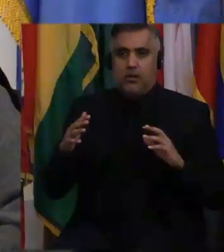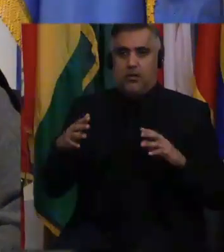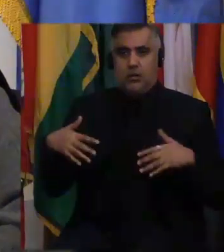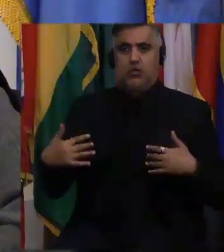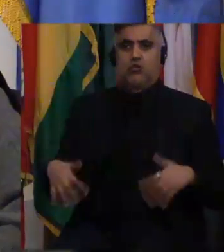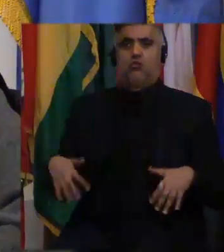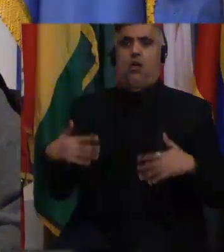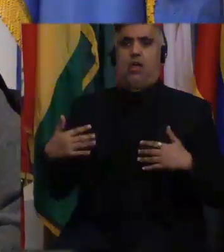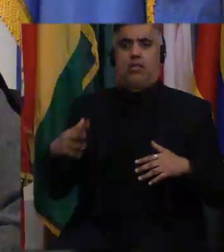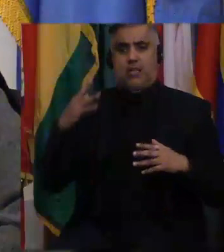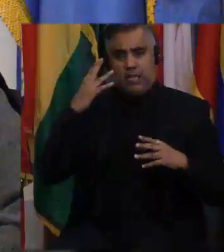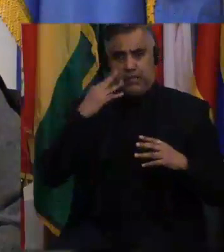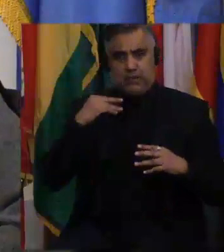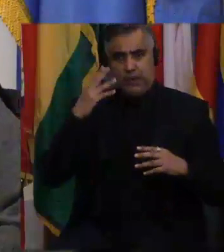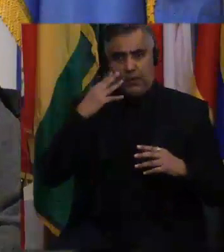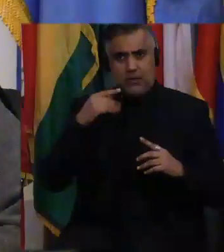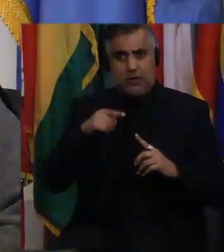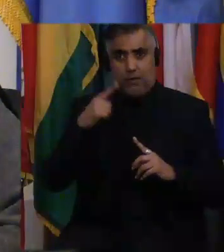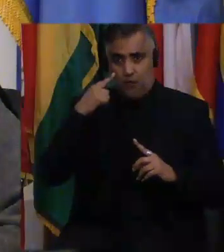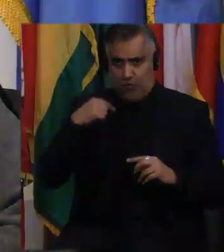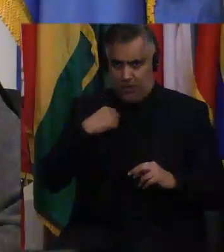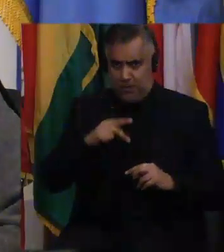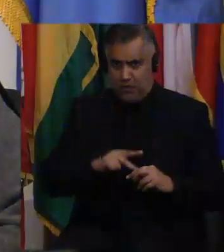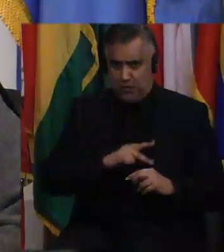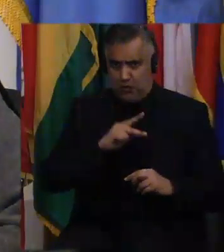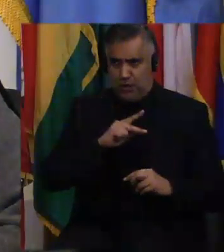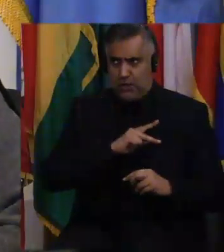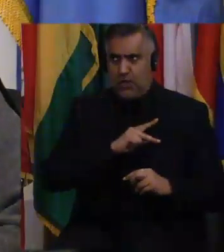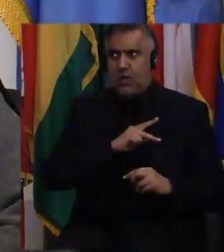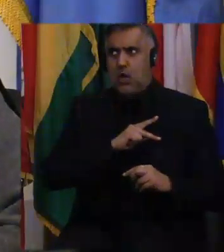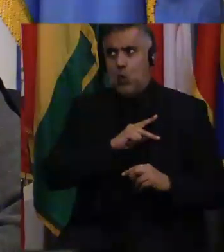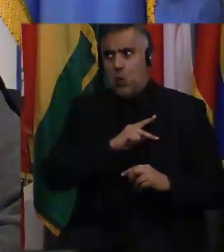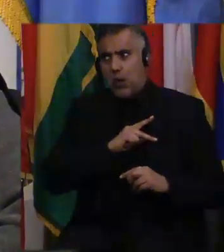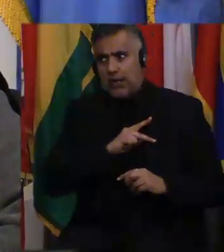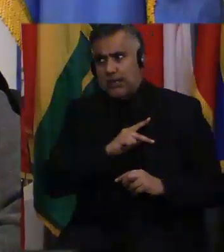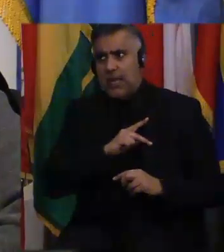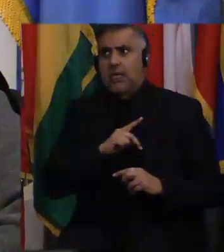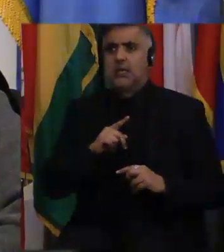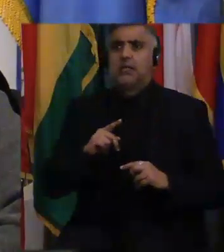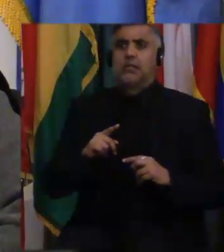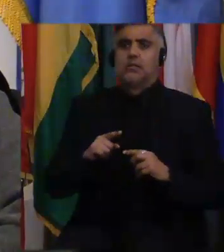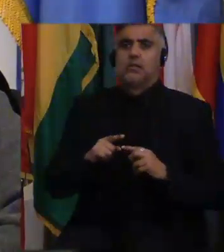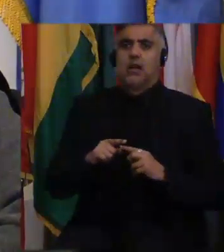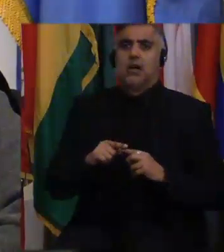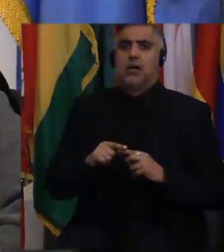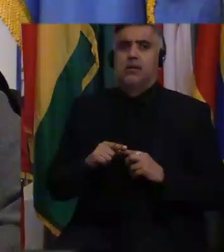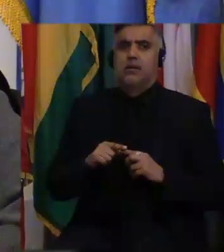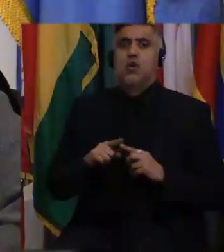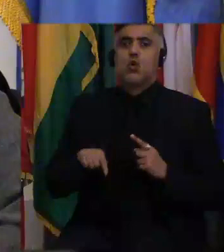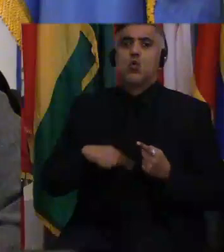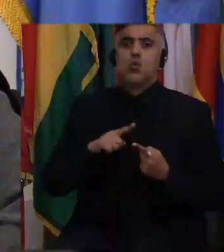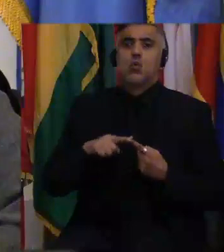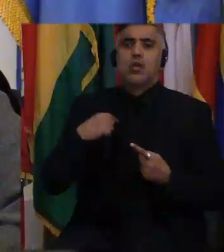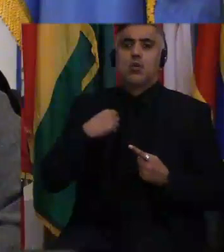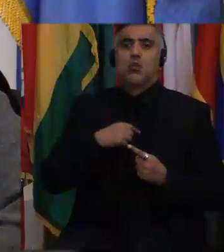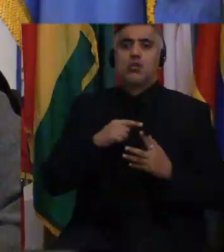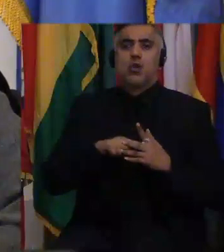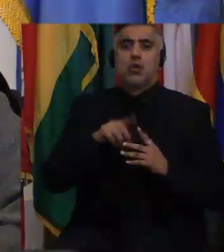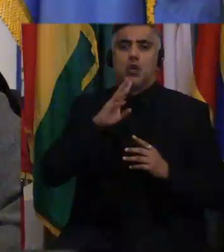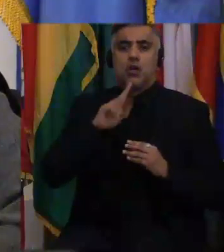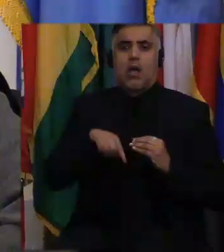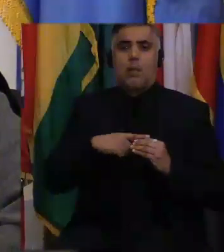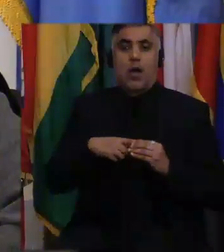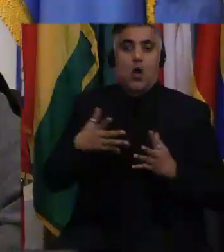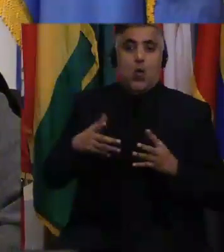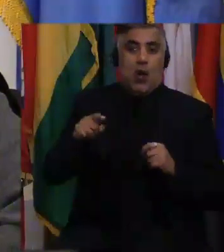striking experiences there for me personally was that the moment we started talking about